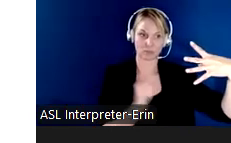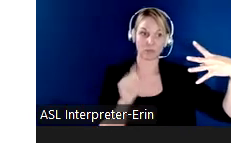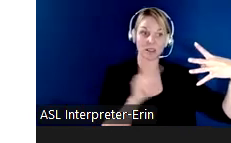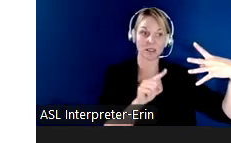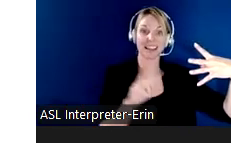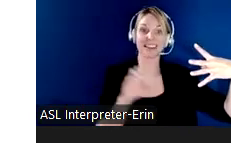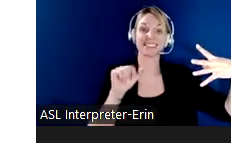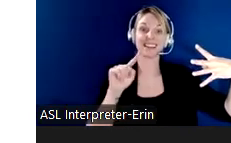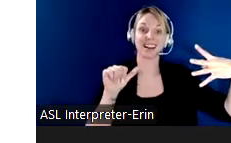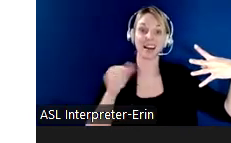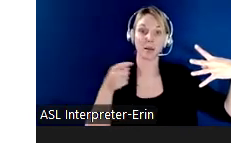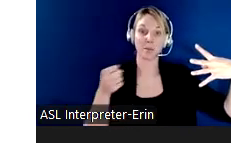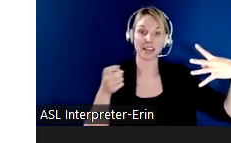management.